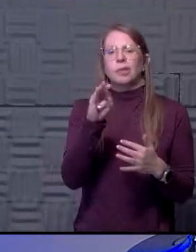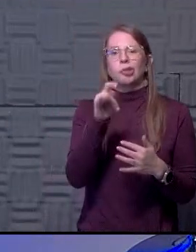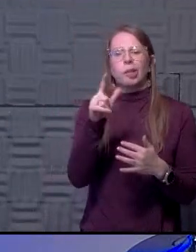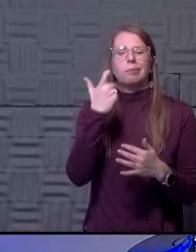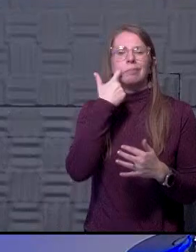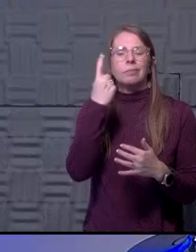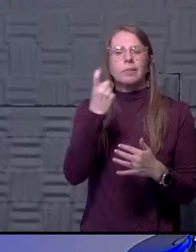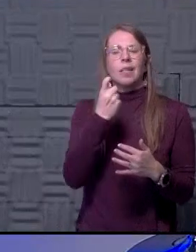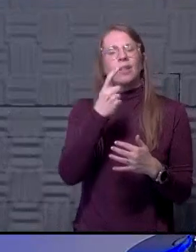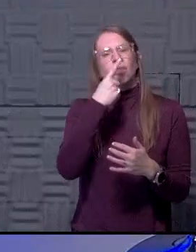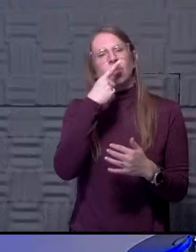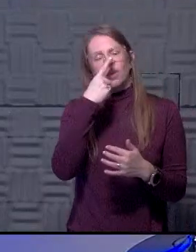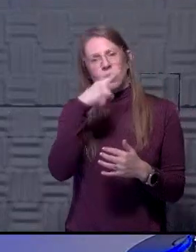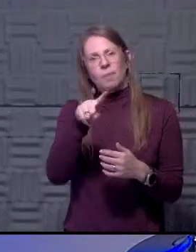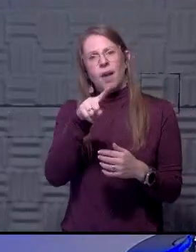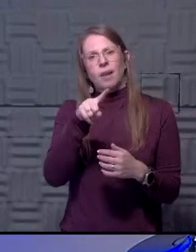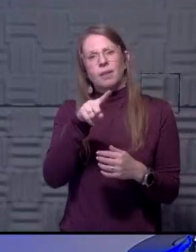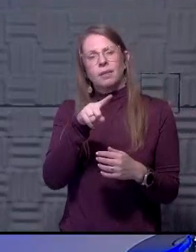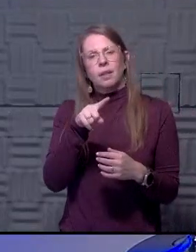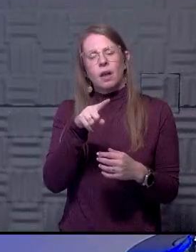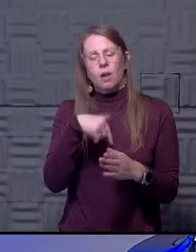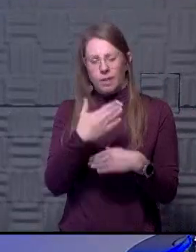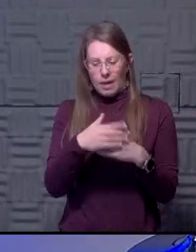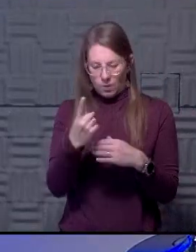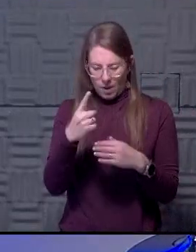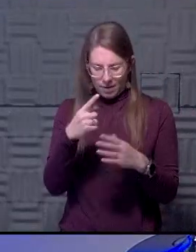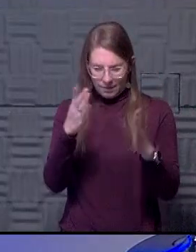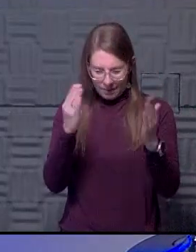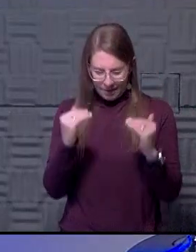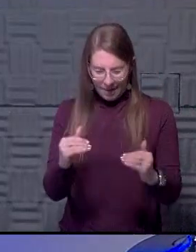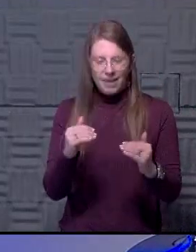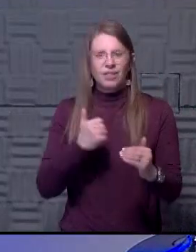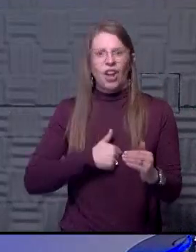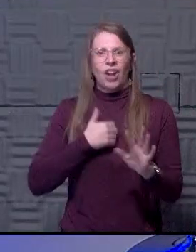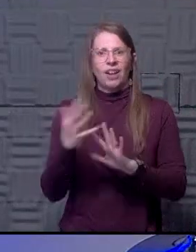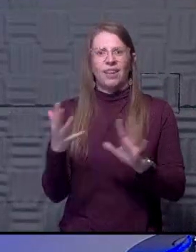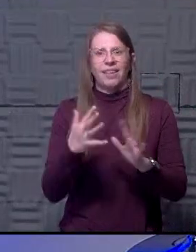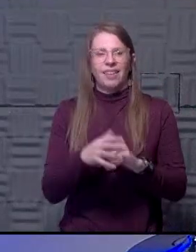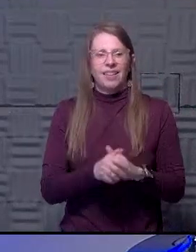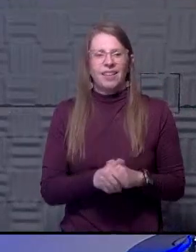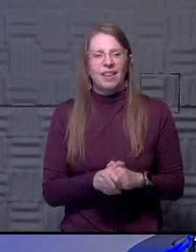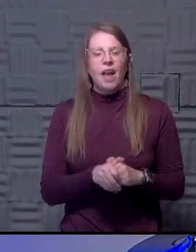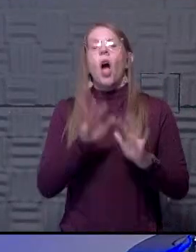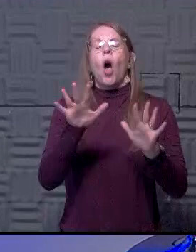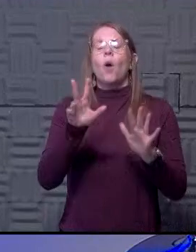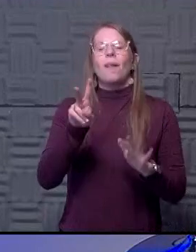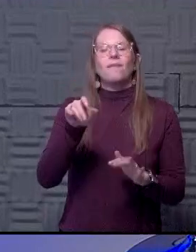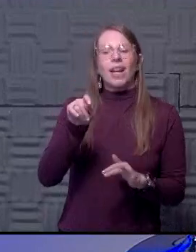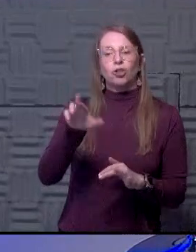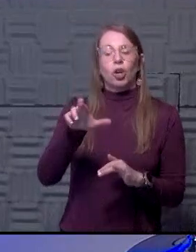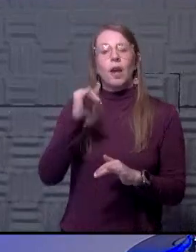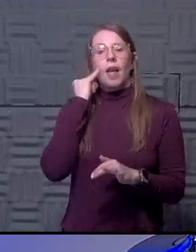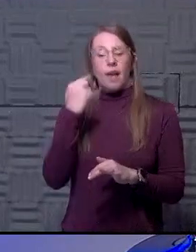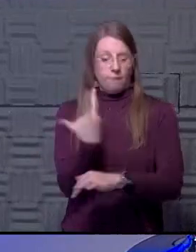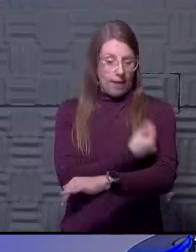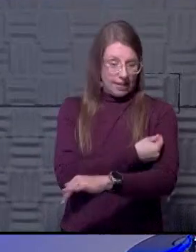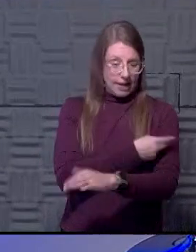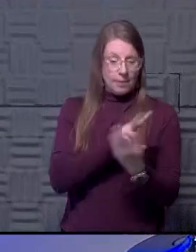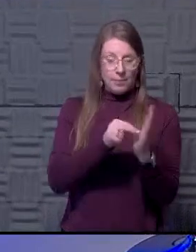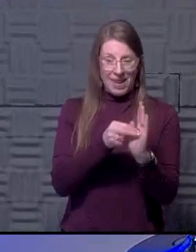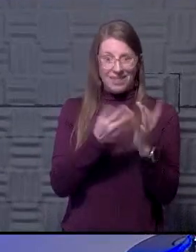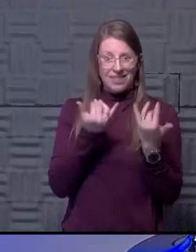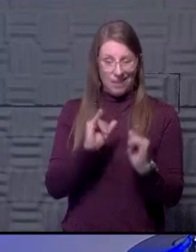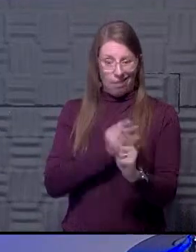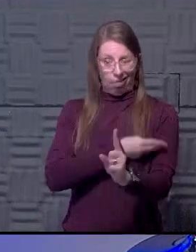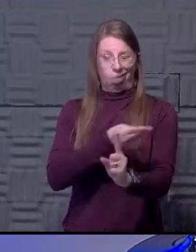had. You want to hit that again? I moved on to the next one. Sorry. That's all right. The vector. If I get the vaccine,